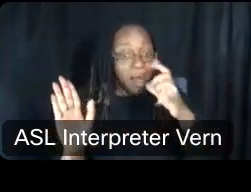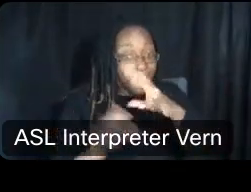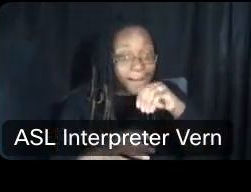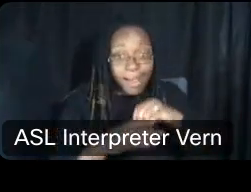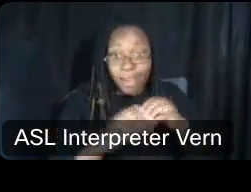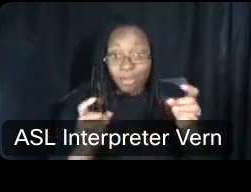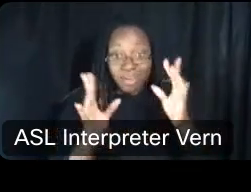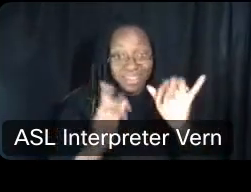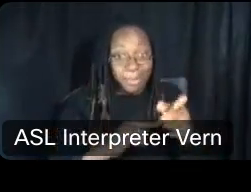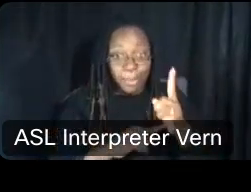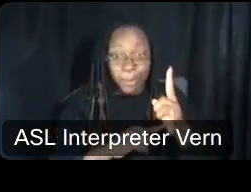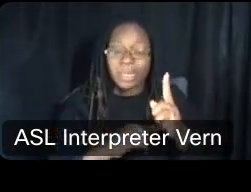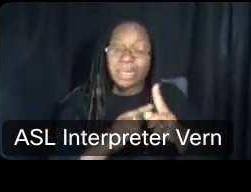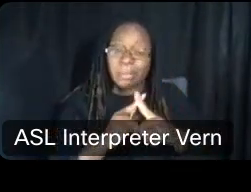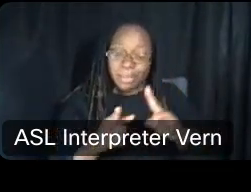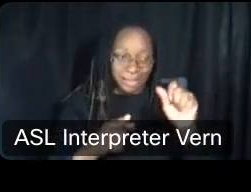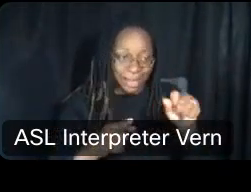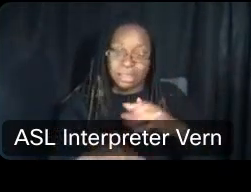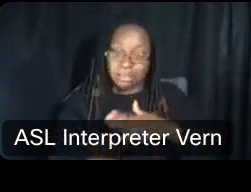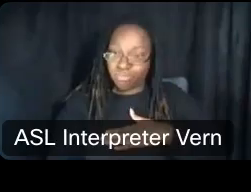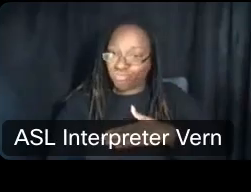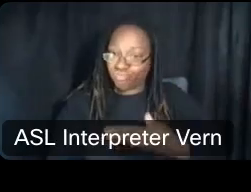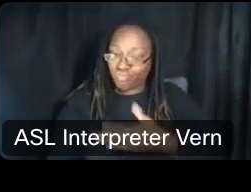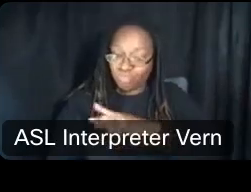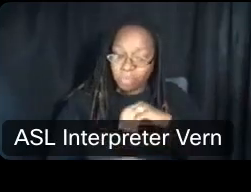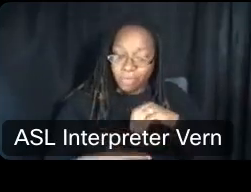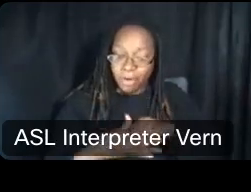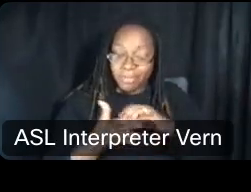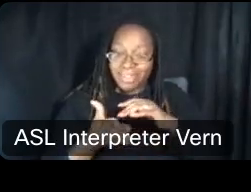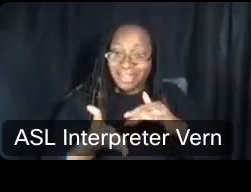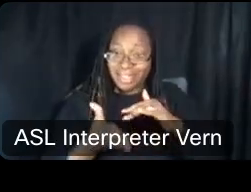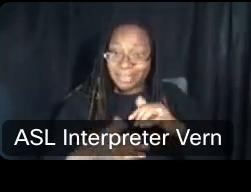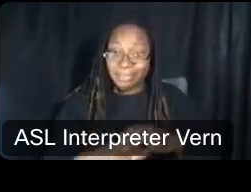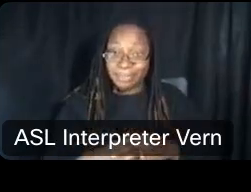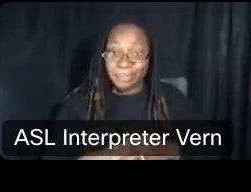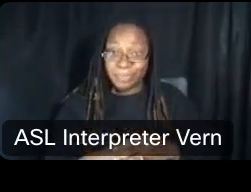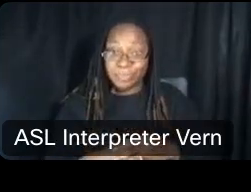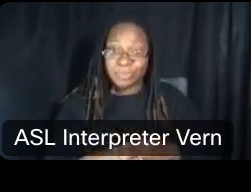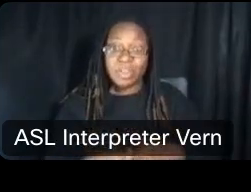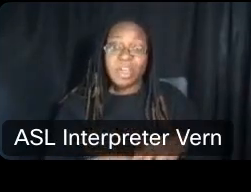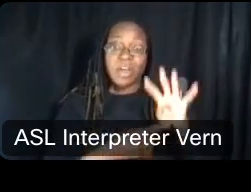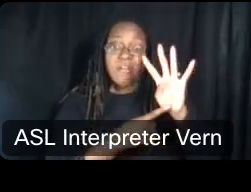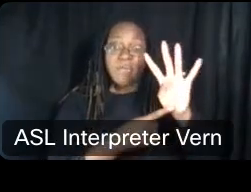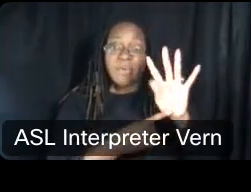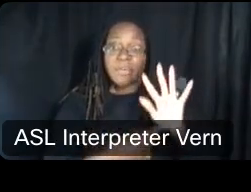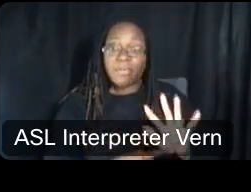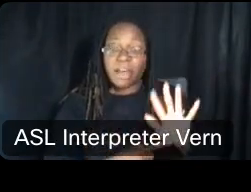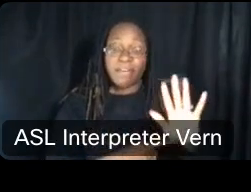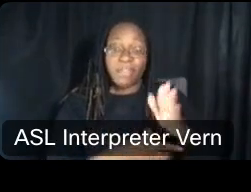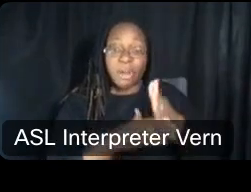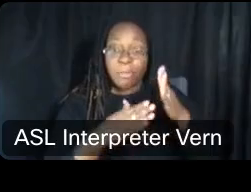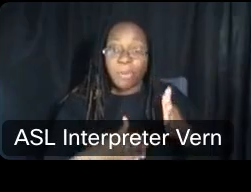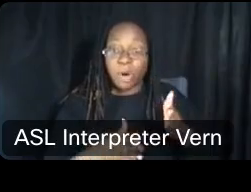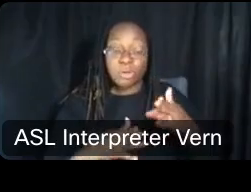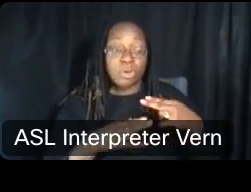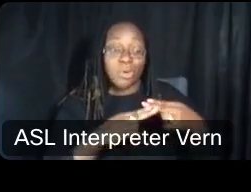and who consented to be a part of the study. 4 and 5 said that a partner had accused them of being quote unquote crazy. 3 and